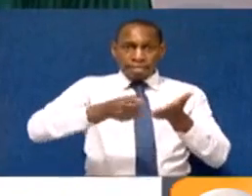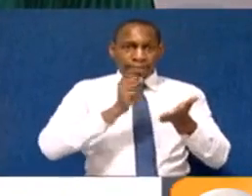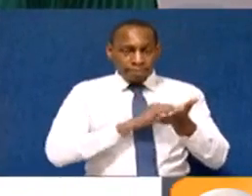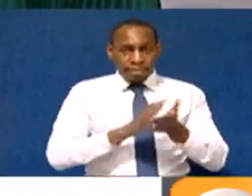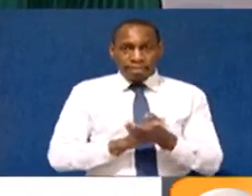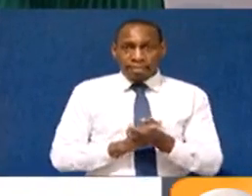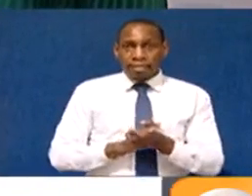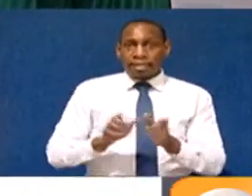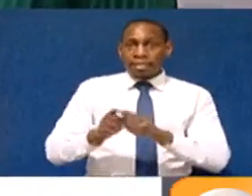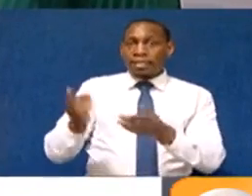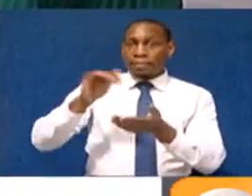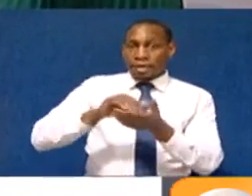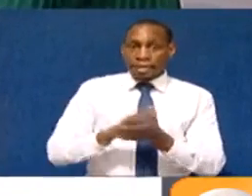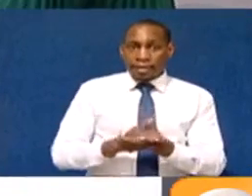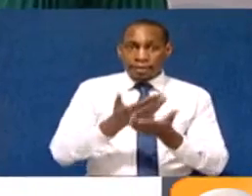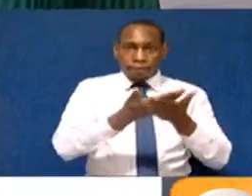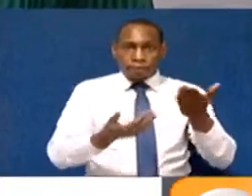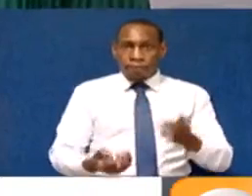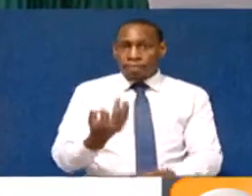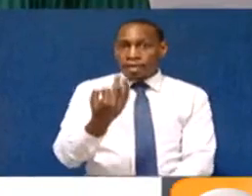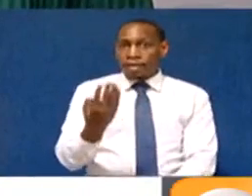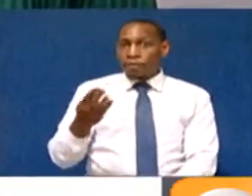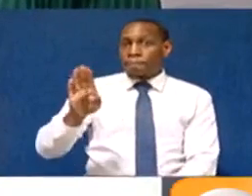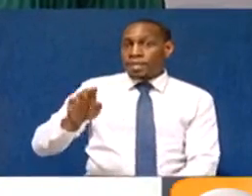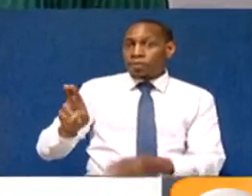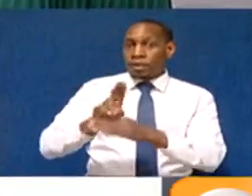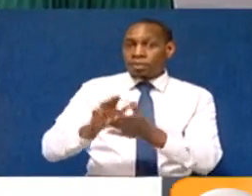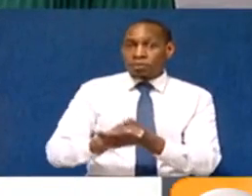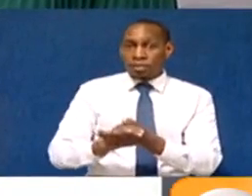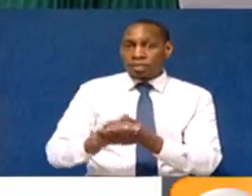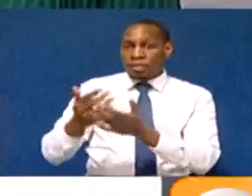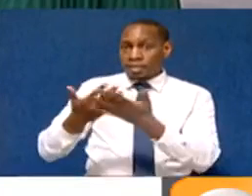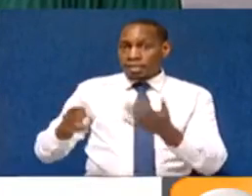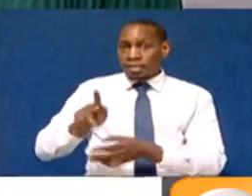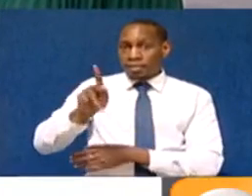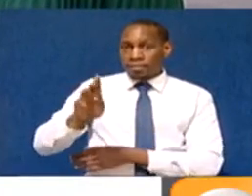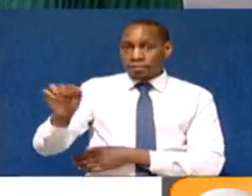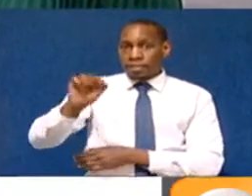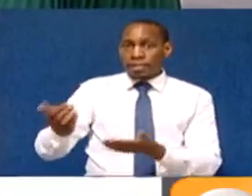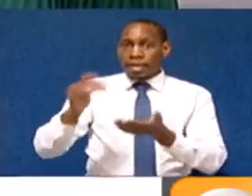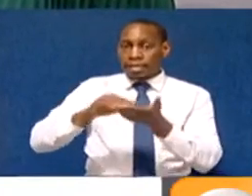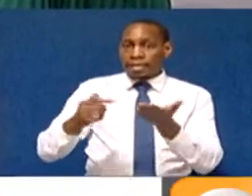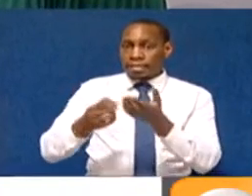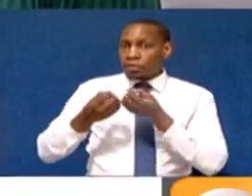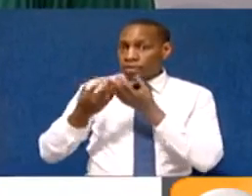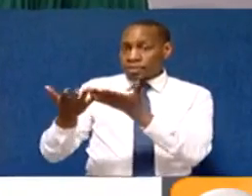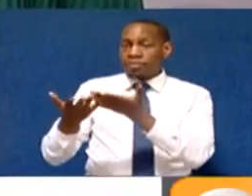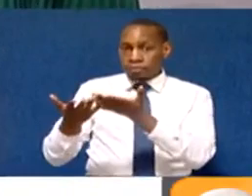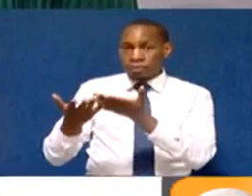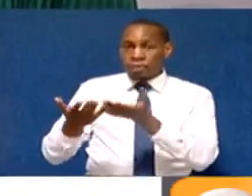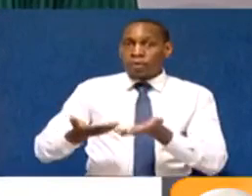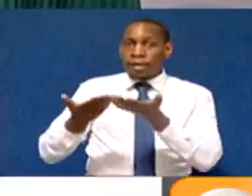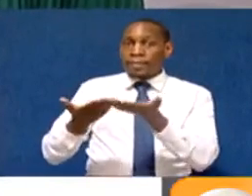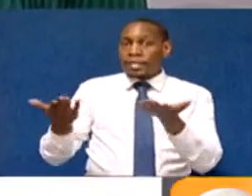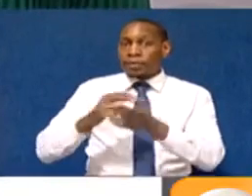An image is once again taken of this form, 34B, using the KEEMS kit and once again electronically transmitted to